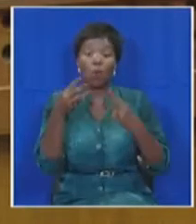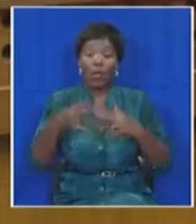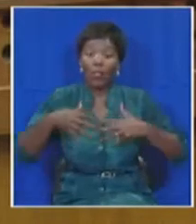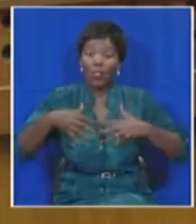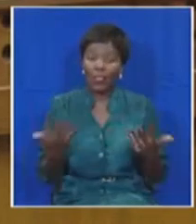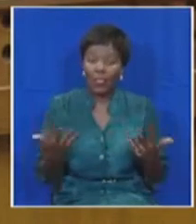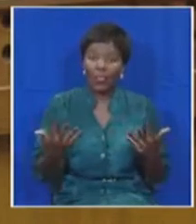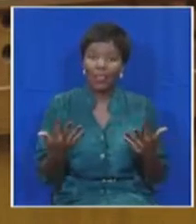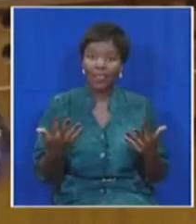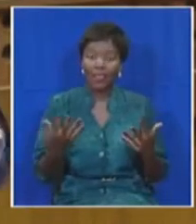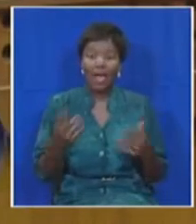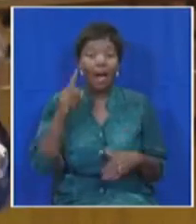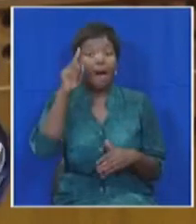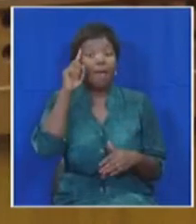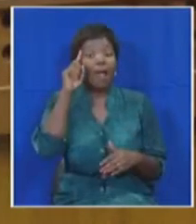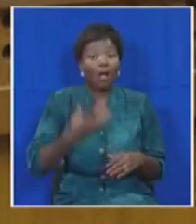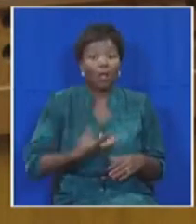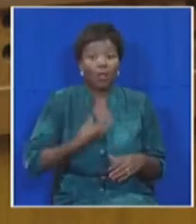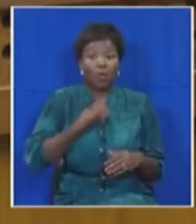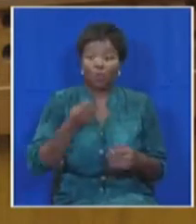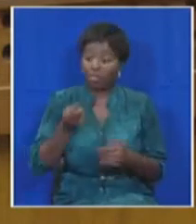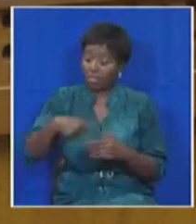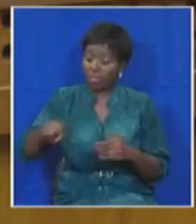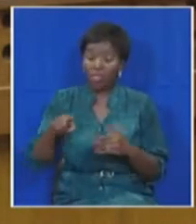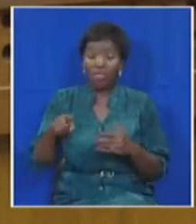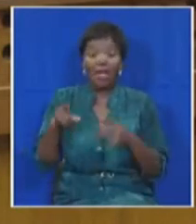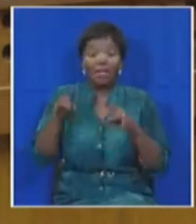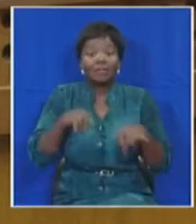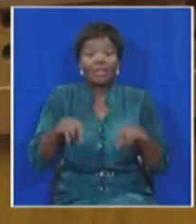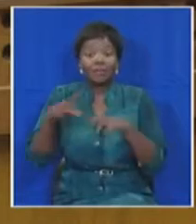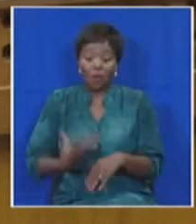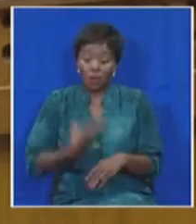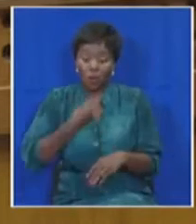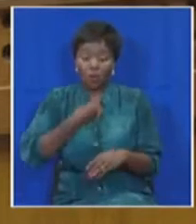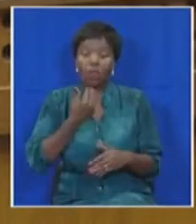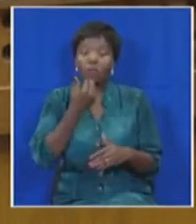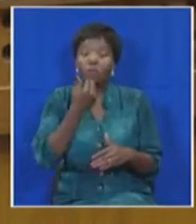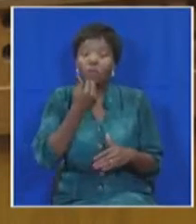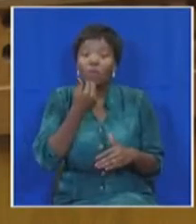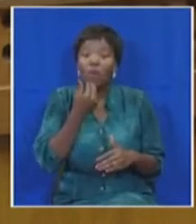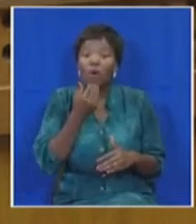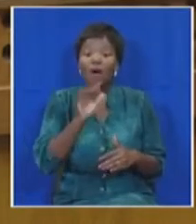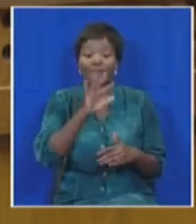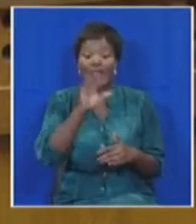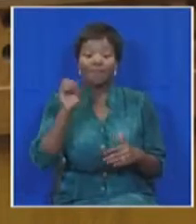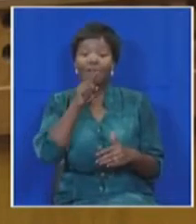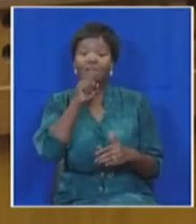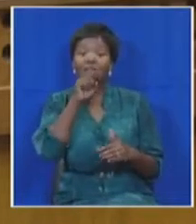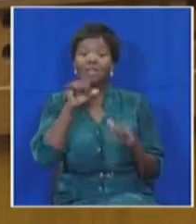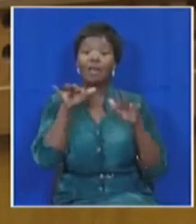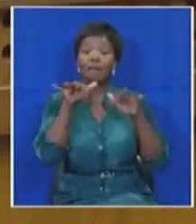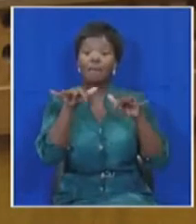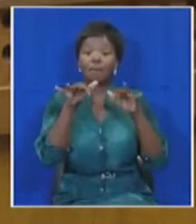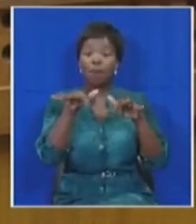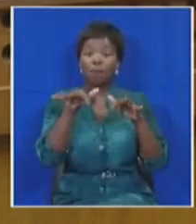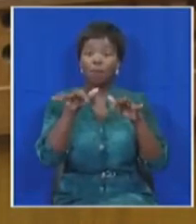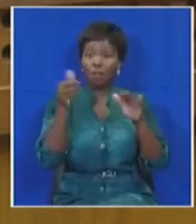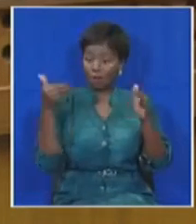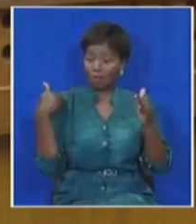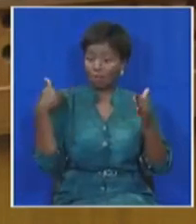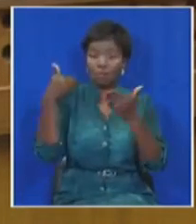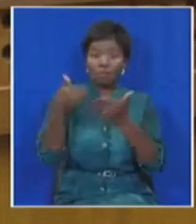work. The lost generation is the 500,000 mainly black South Africans who disappear from